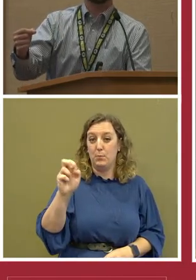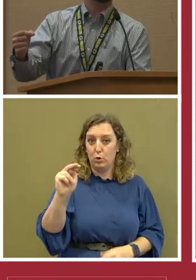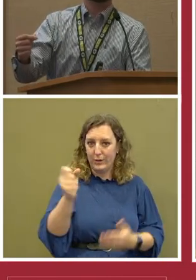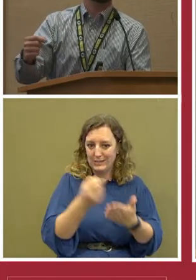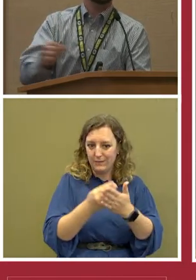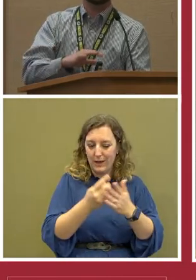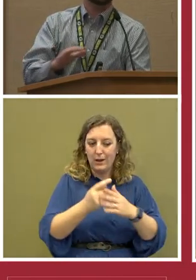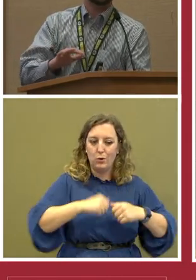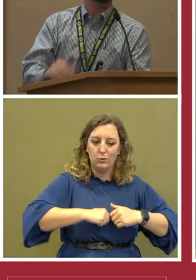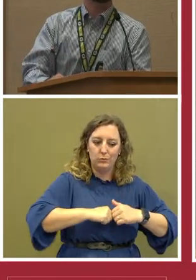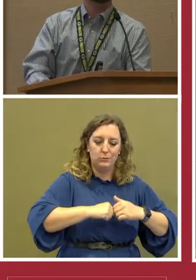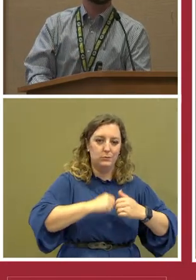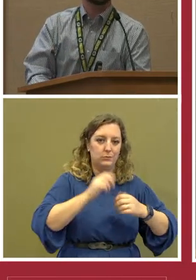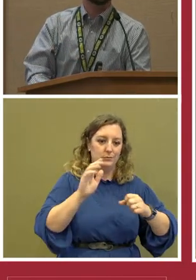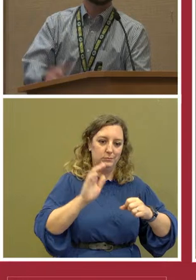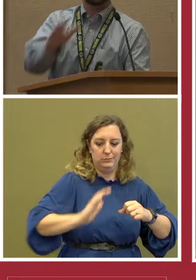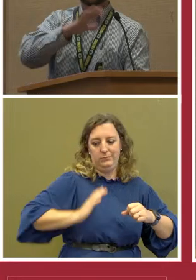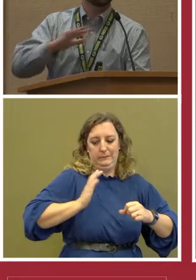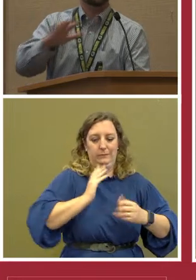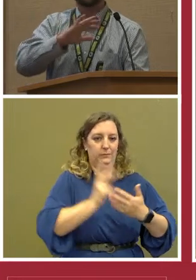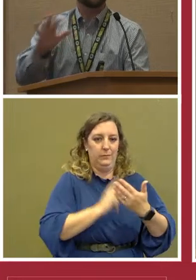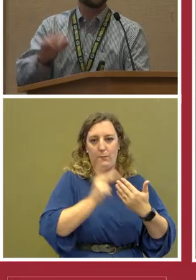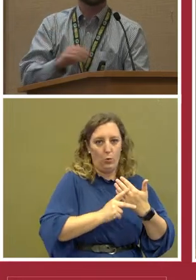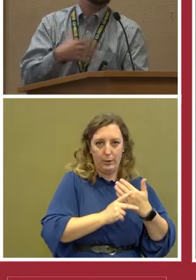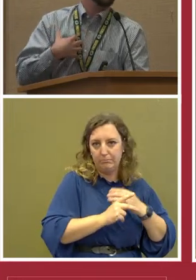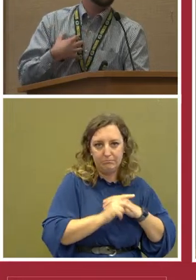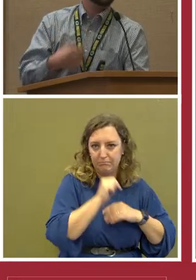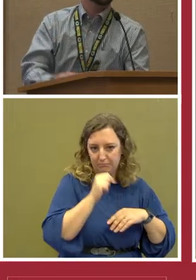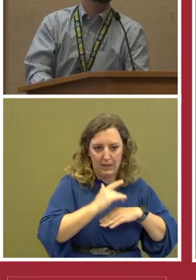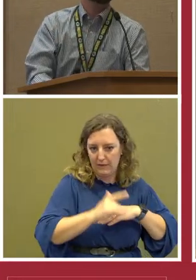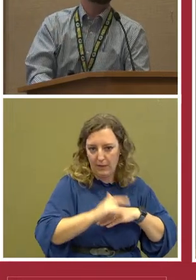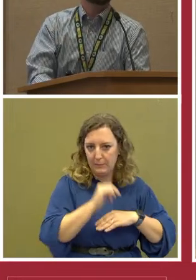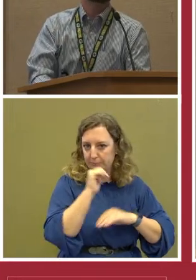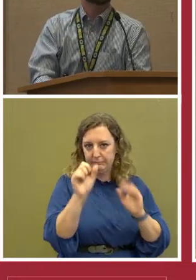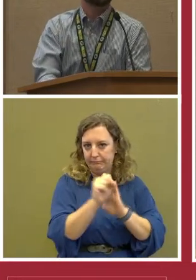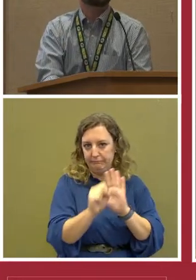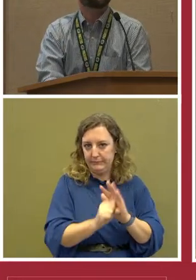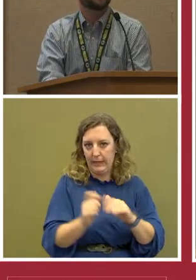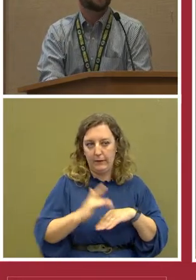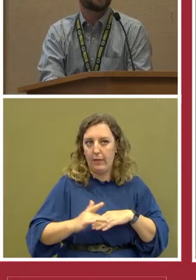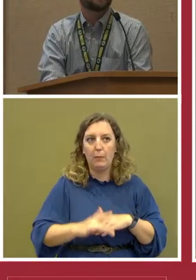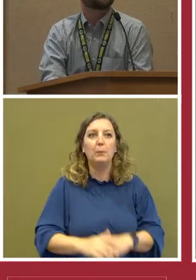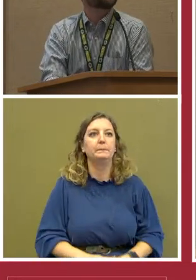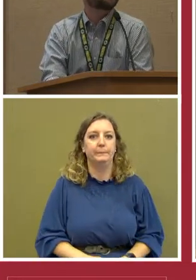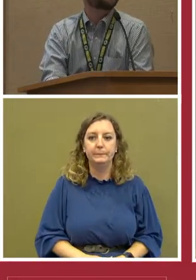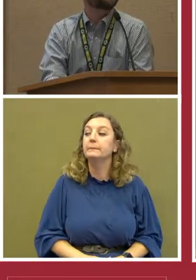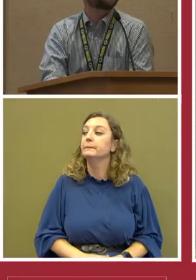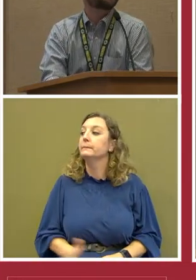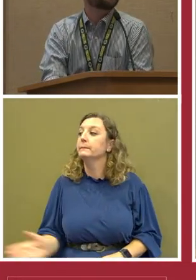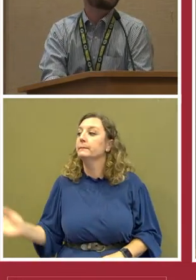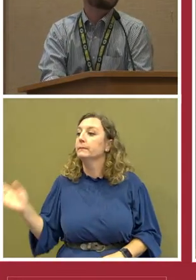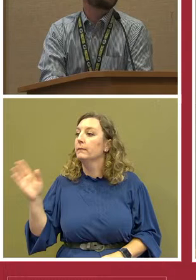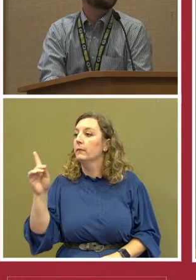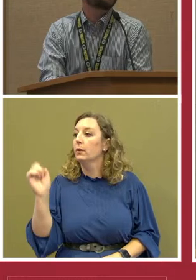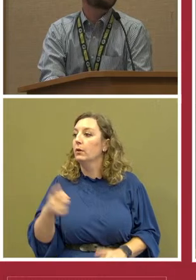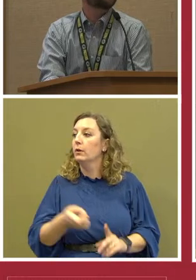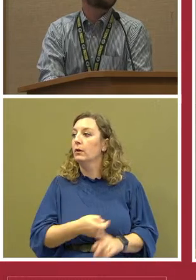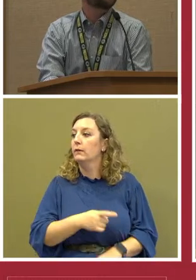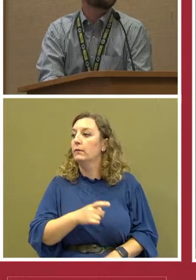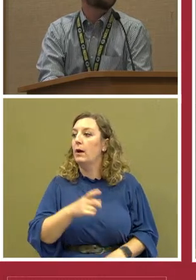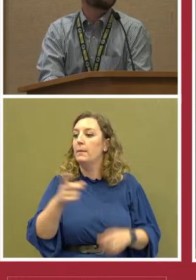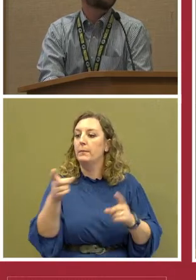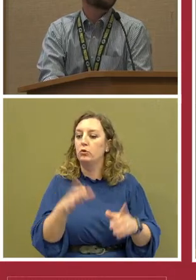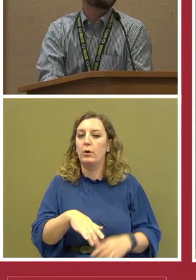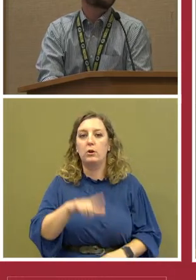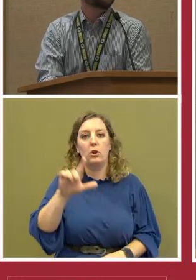actual program of study, that's just not something that's statewide, period. So it's not an us thing. Yep. And we have a question from Director